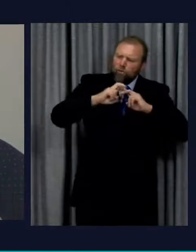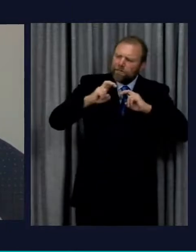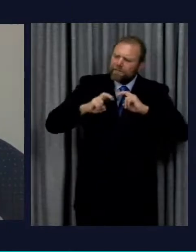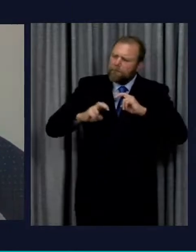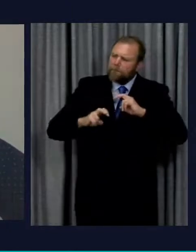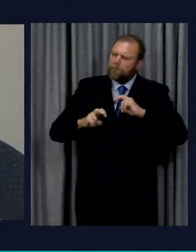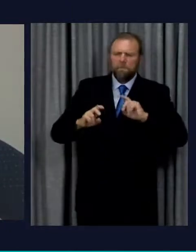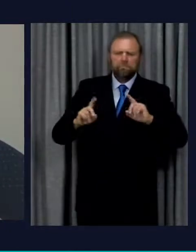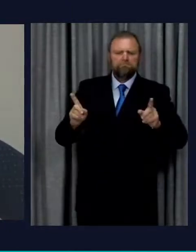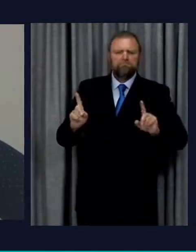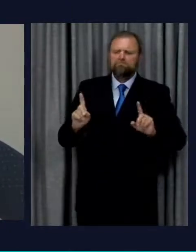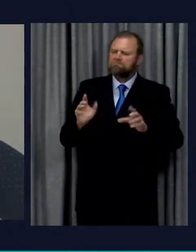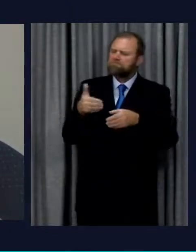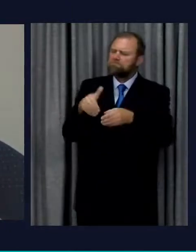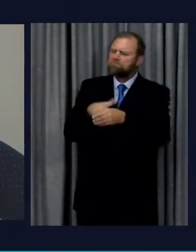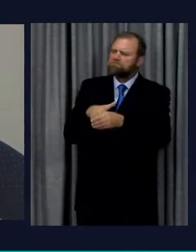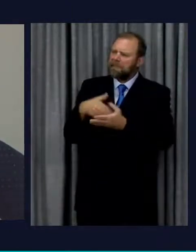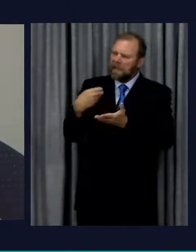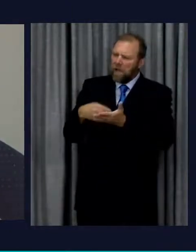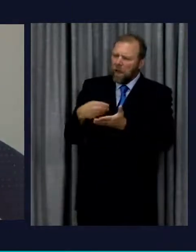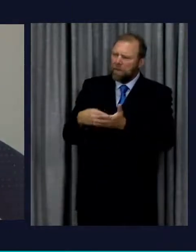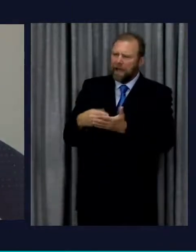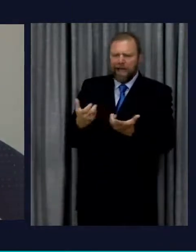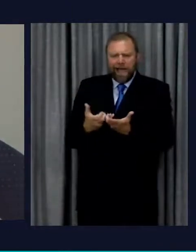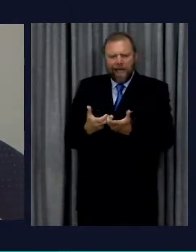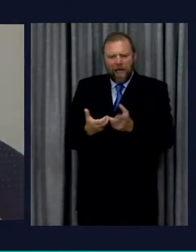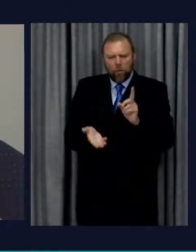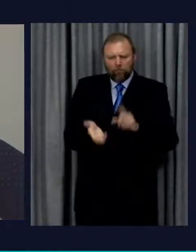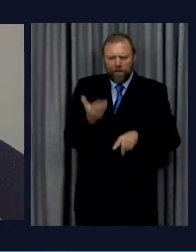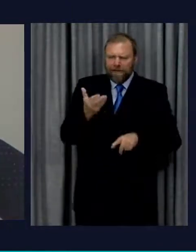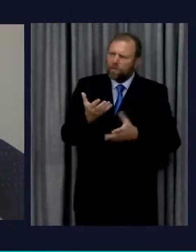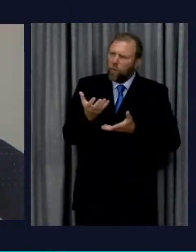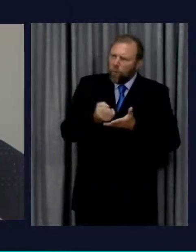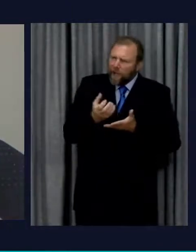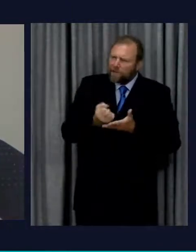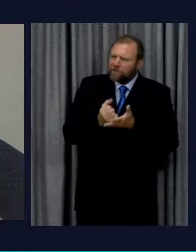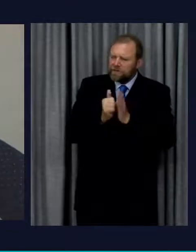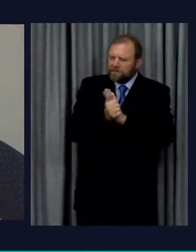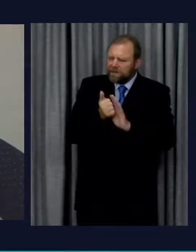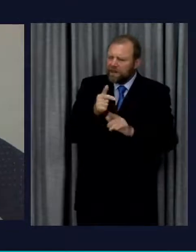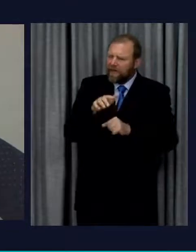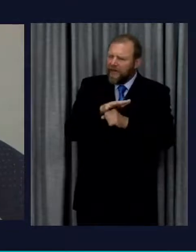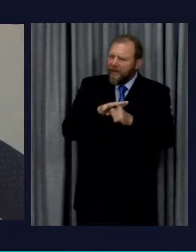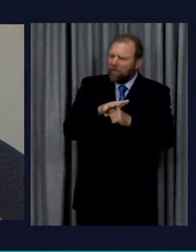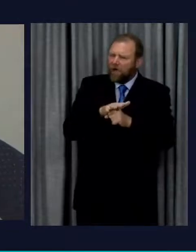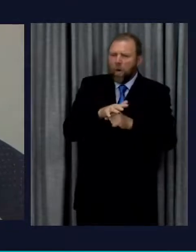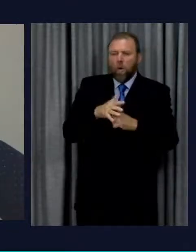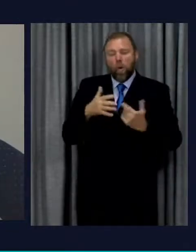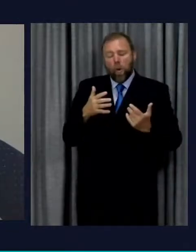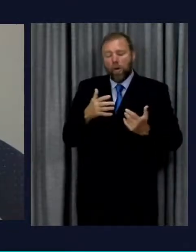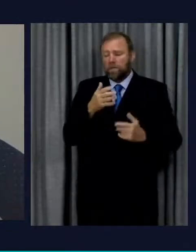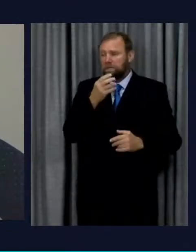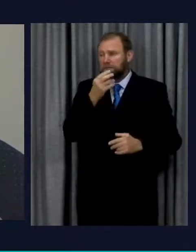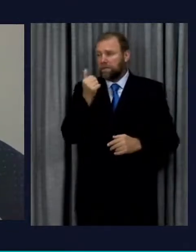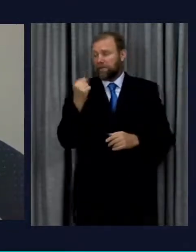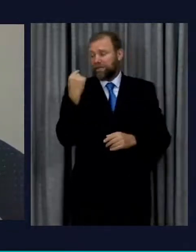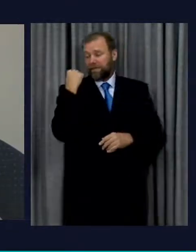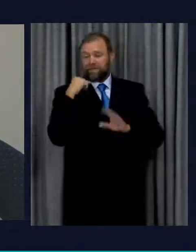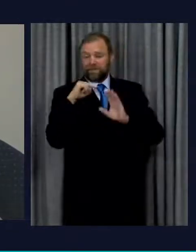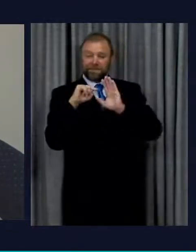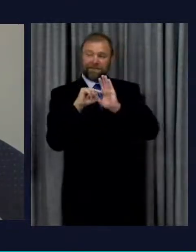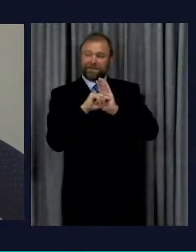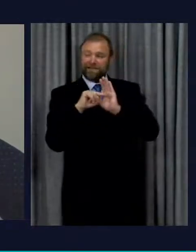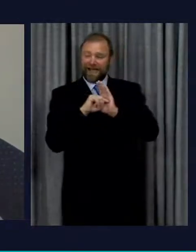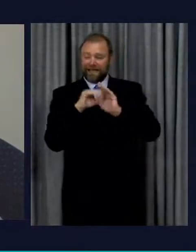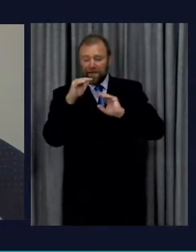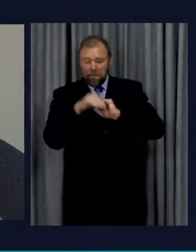how are you going to raise wages and skills in that sector? And also maybe mitigate some of the negative impacts of things like